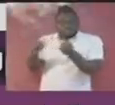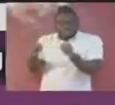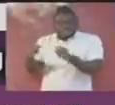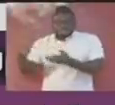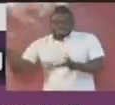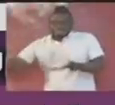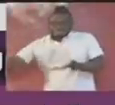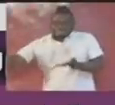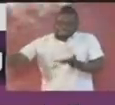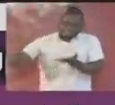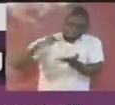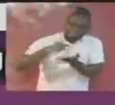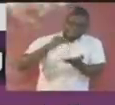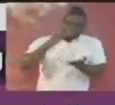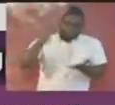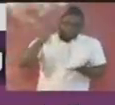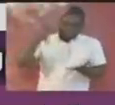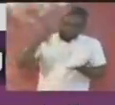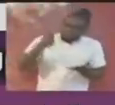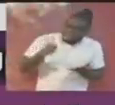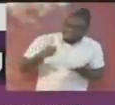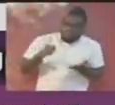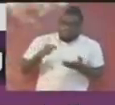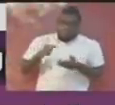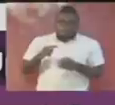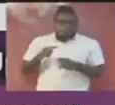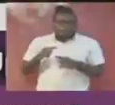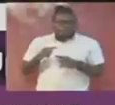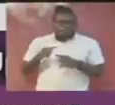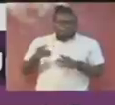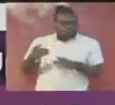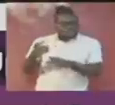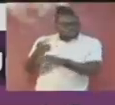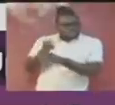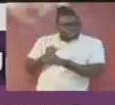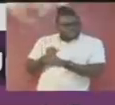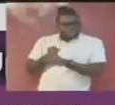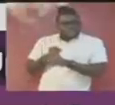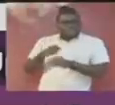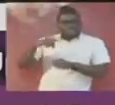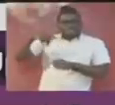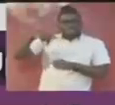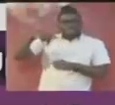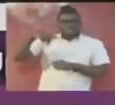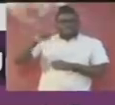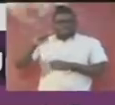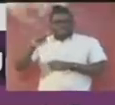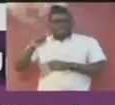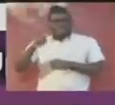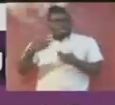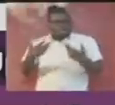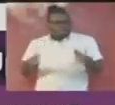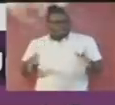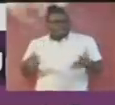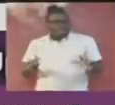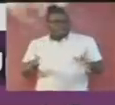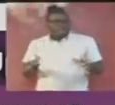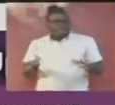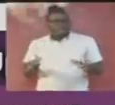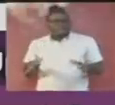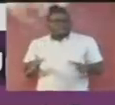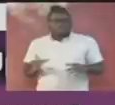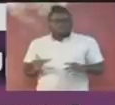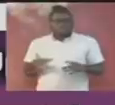he's already had his first dose of the Pfizer vaccine. Now, his second dose is